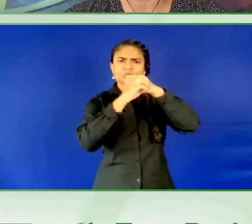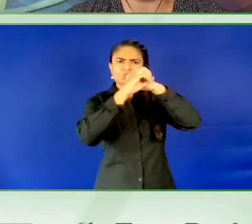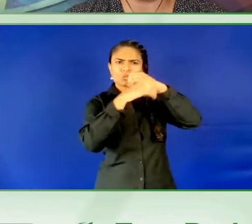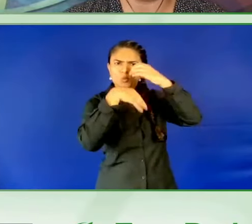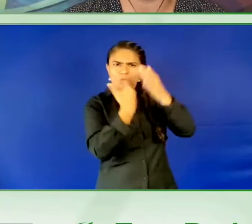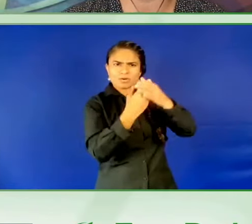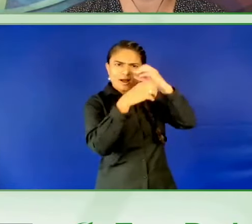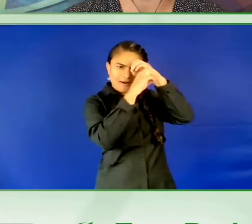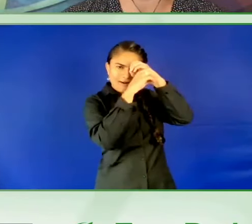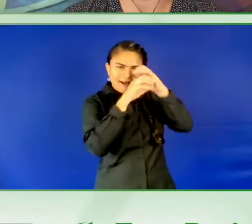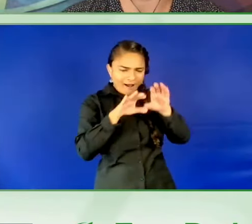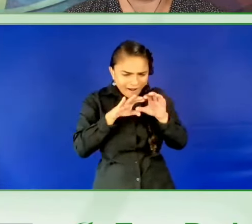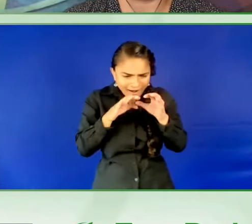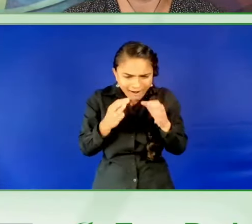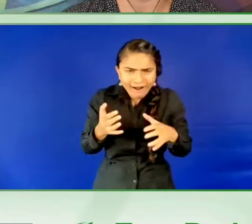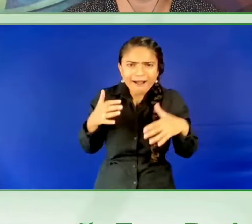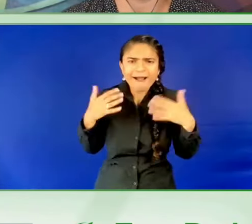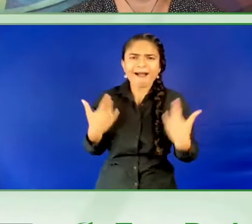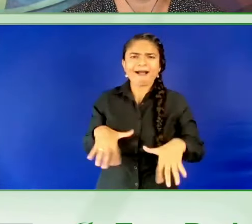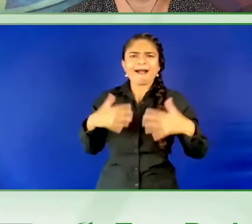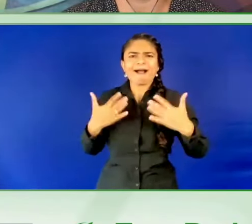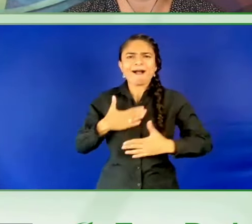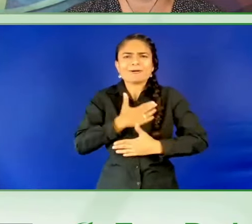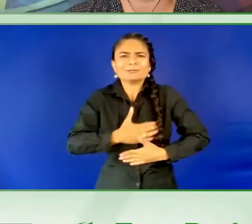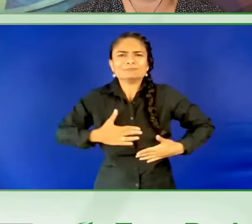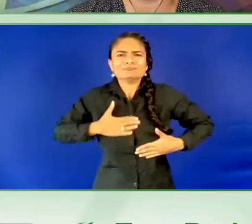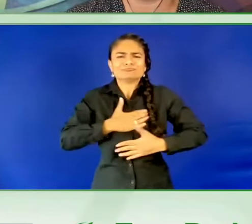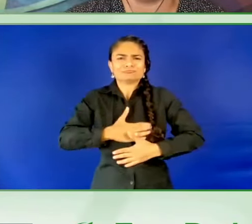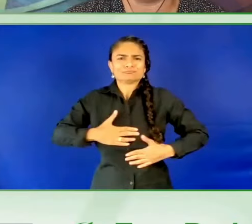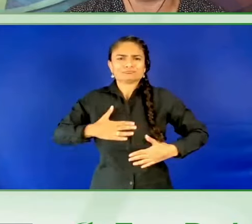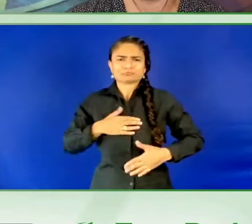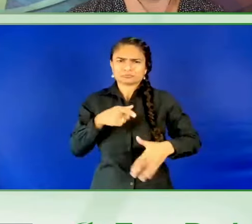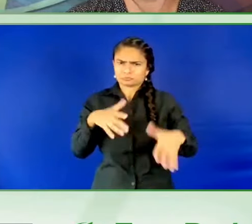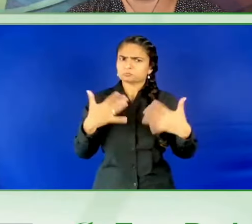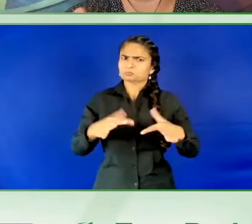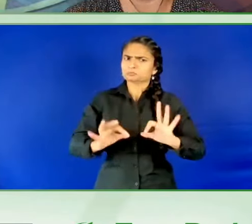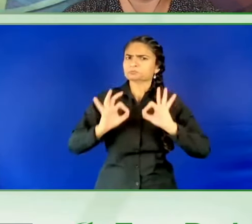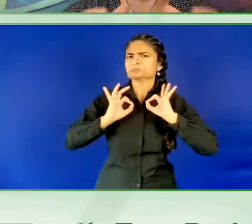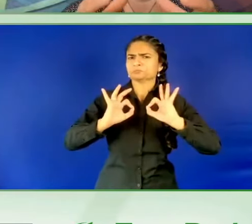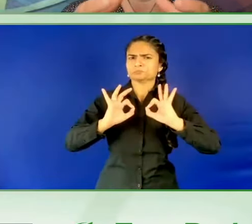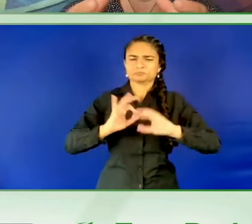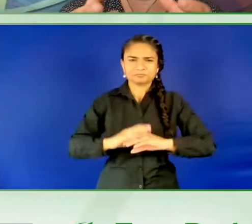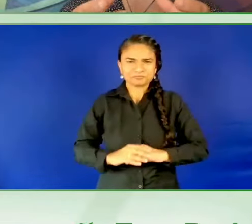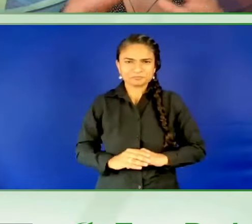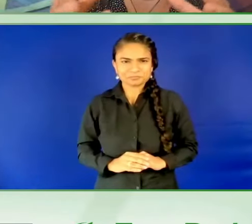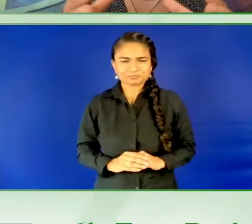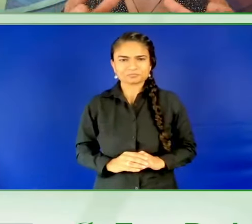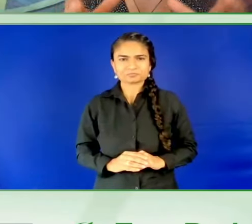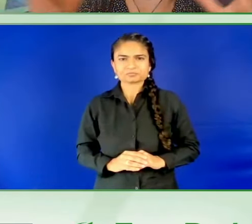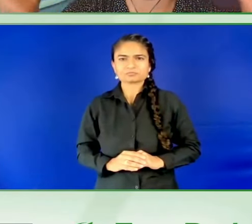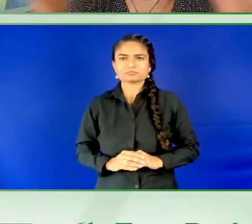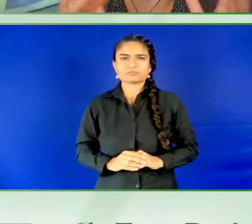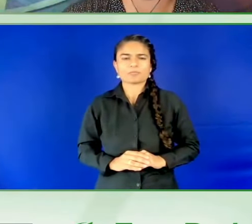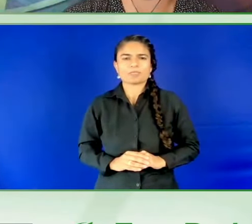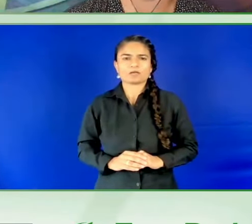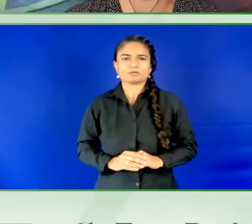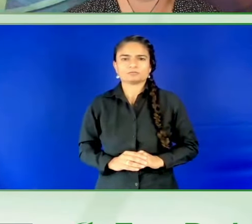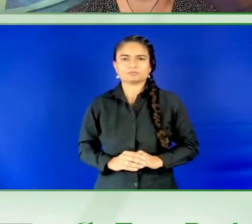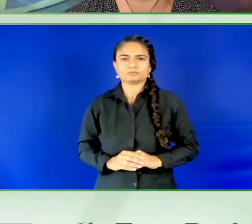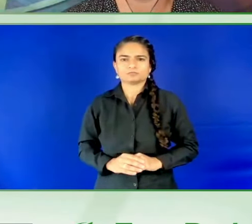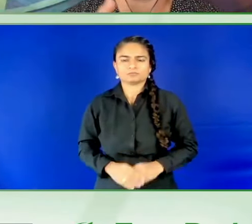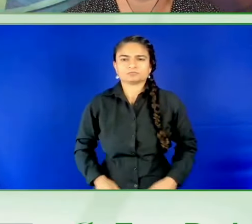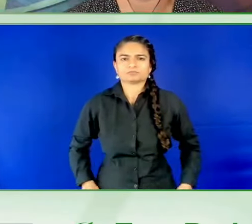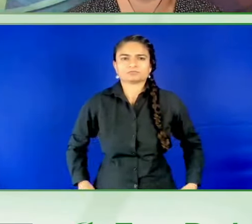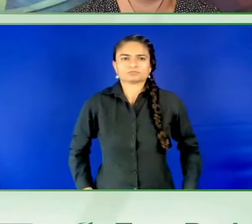In this picture, you can see a blind person holding an ALMA antenna paper model, 12 centimeters wide. It's really